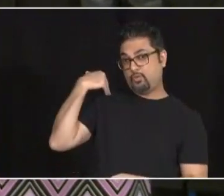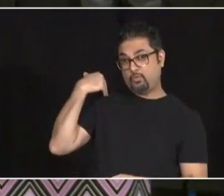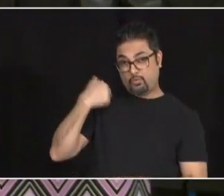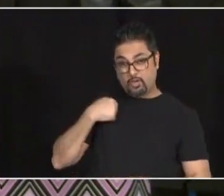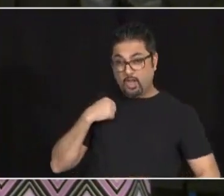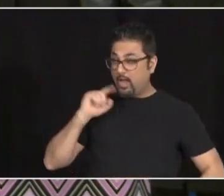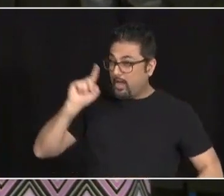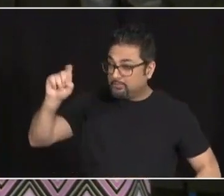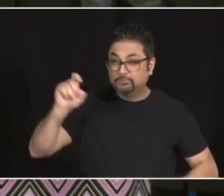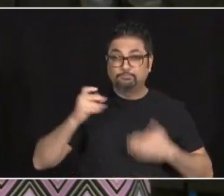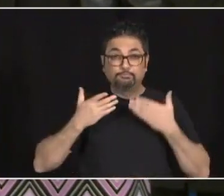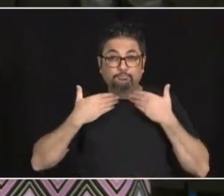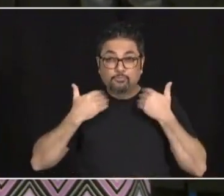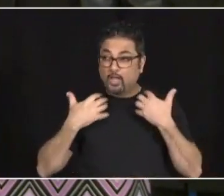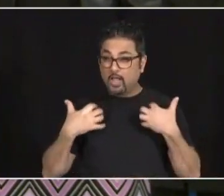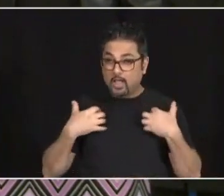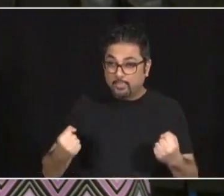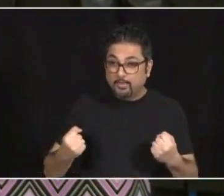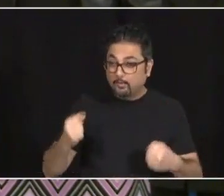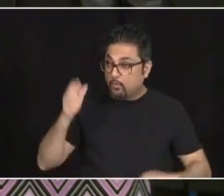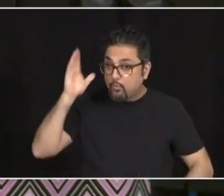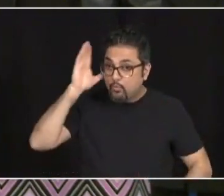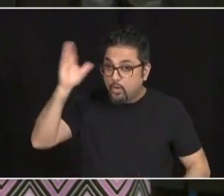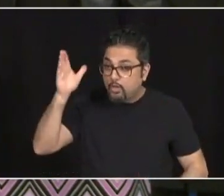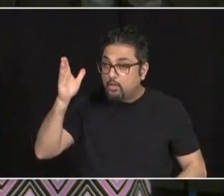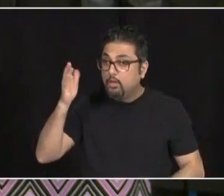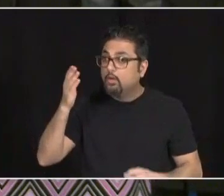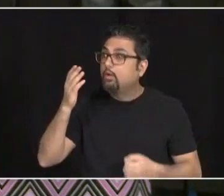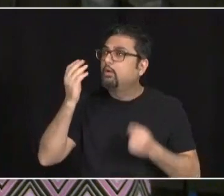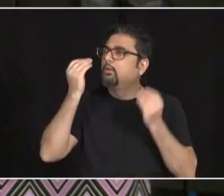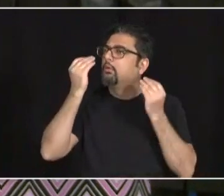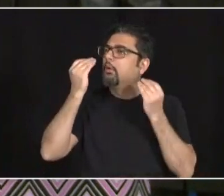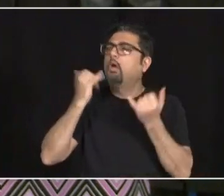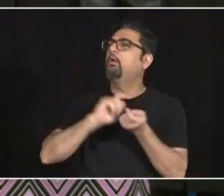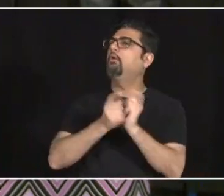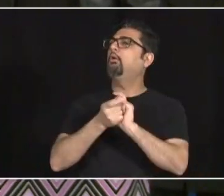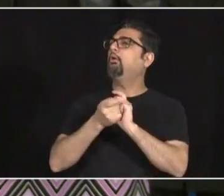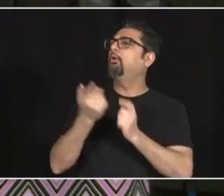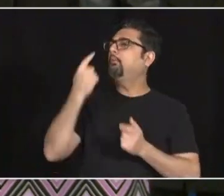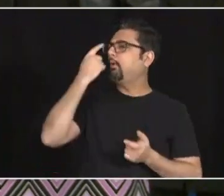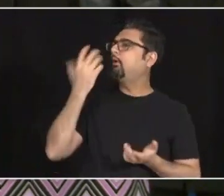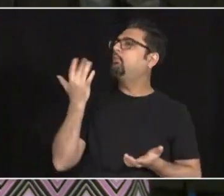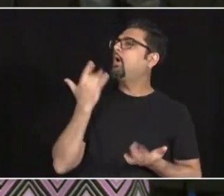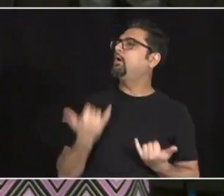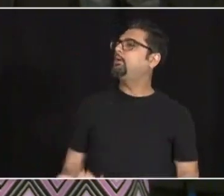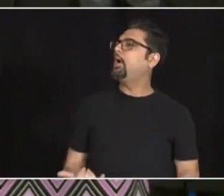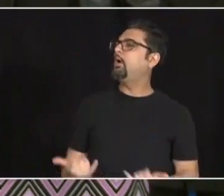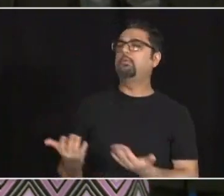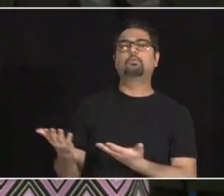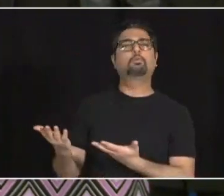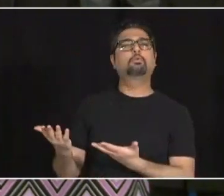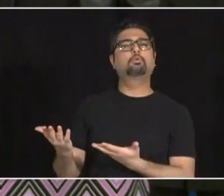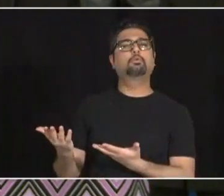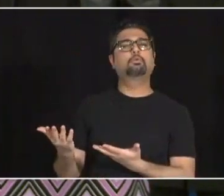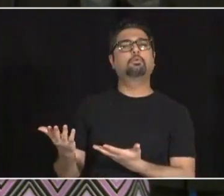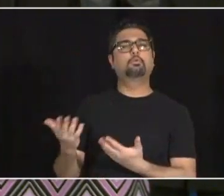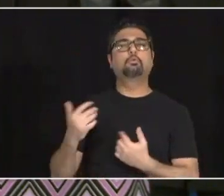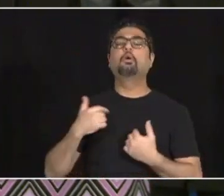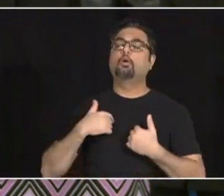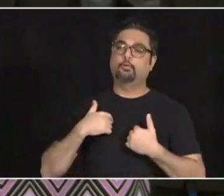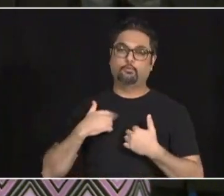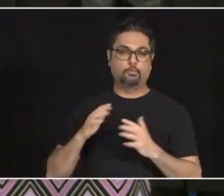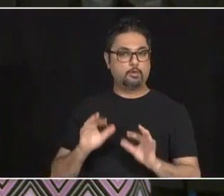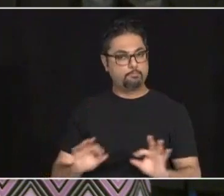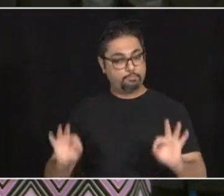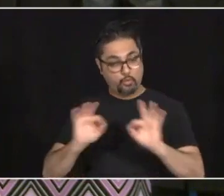considering this, so what has changed? Well, before I pass it to Minister Elliott, we needed the flexibility to have hospital staff go